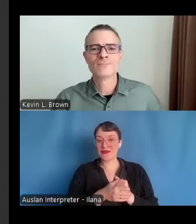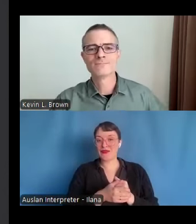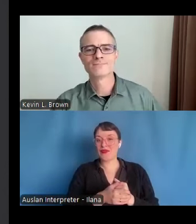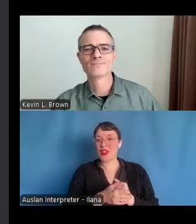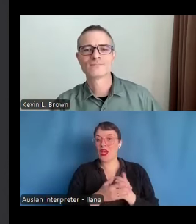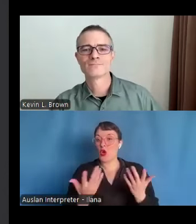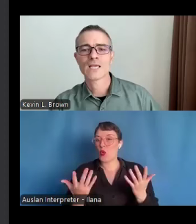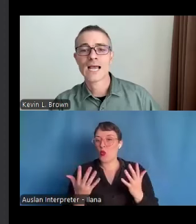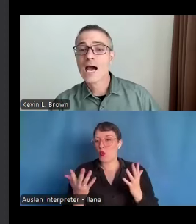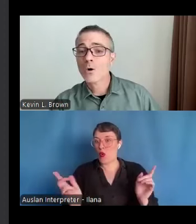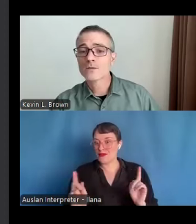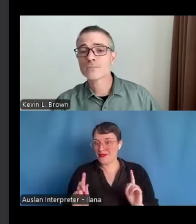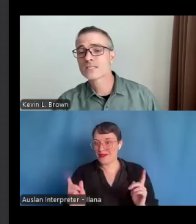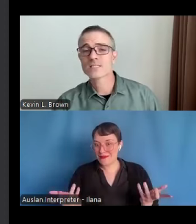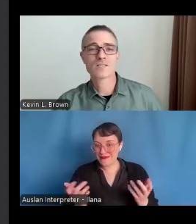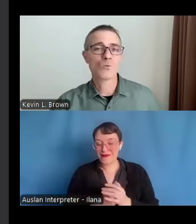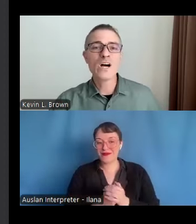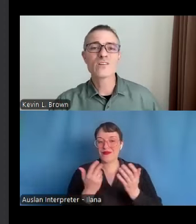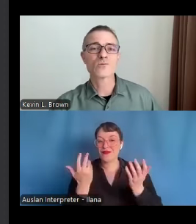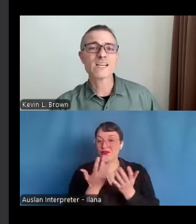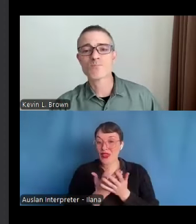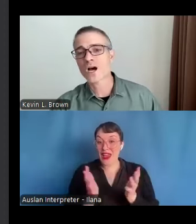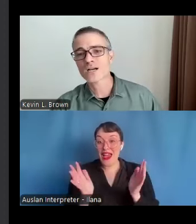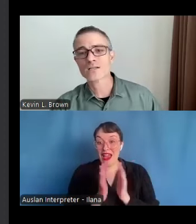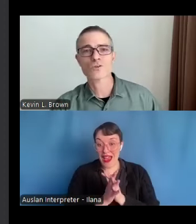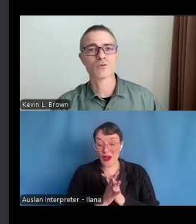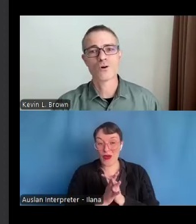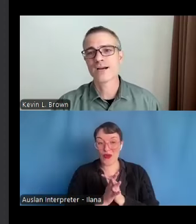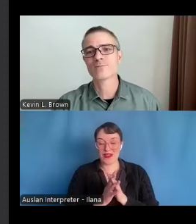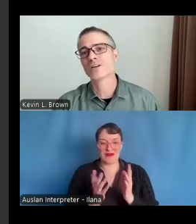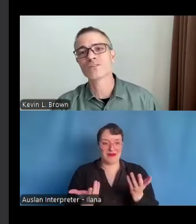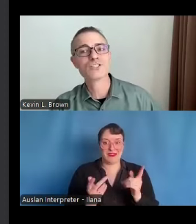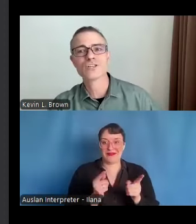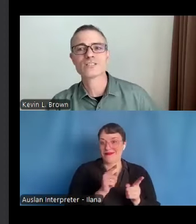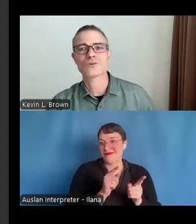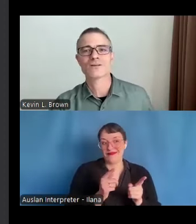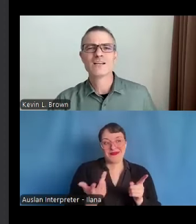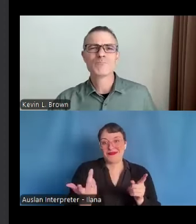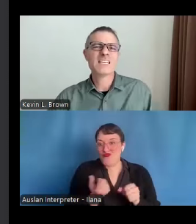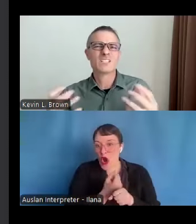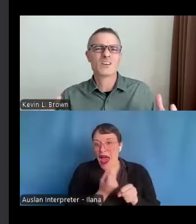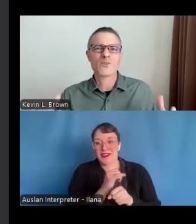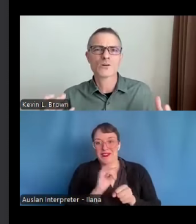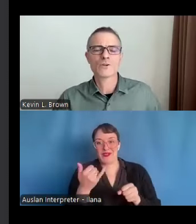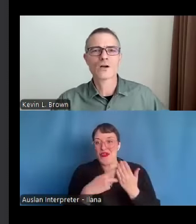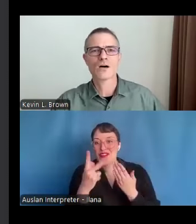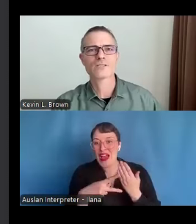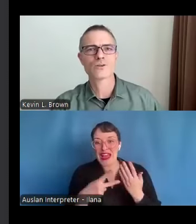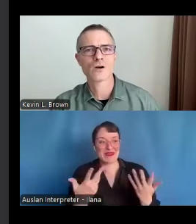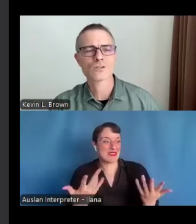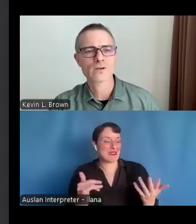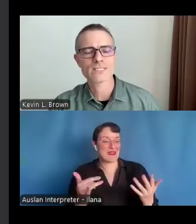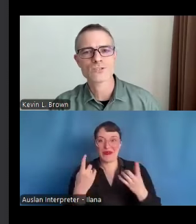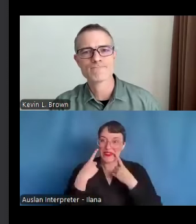do? How? This is the 1 to 3 products or programs or interventions or pieces of your cause